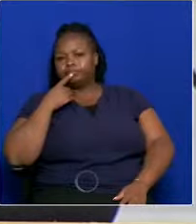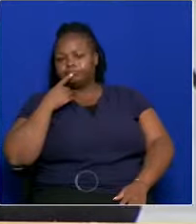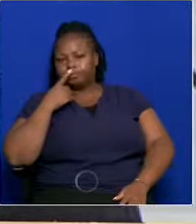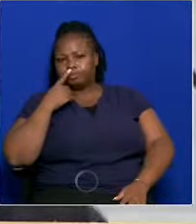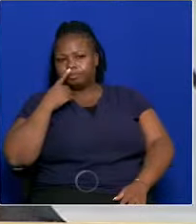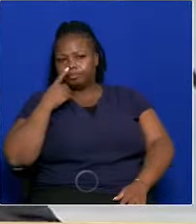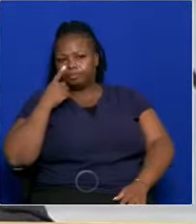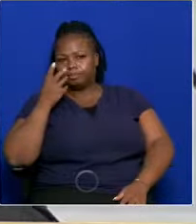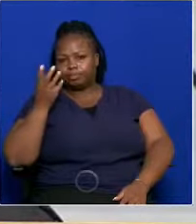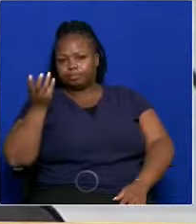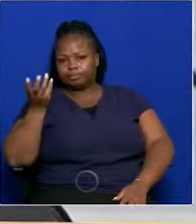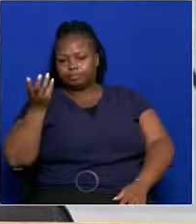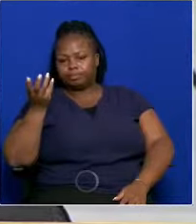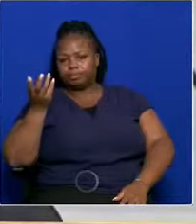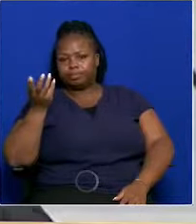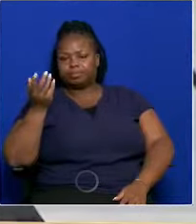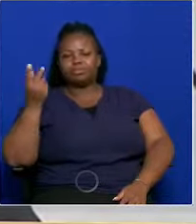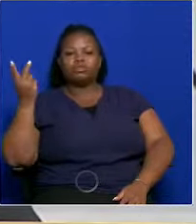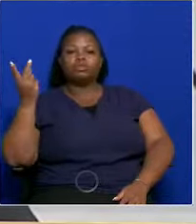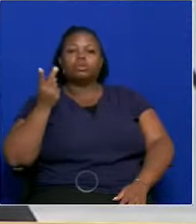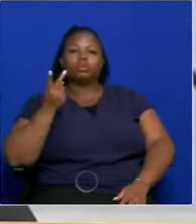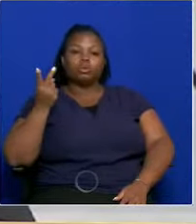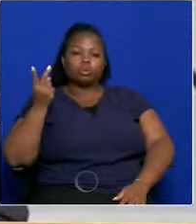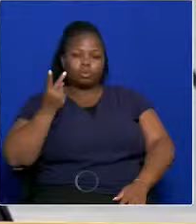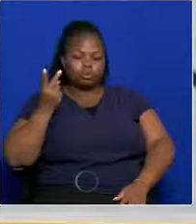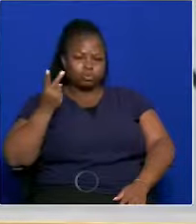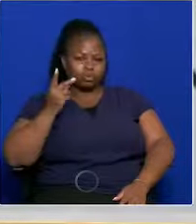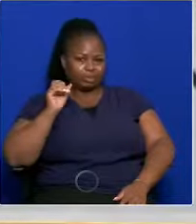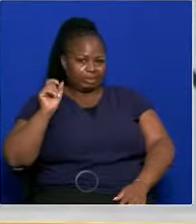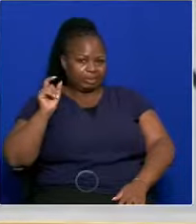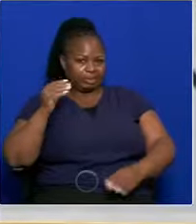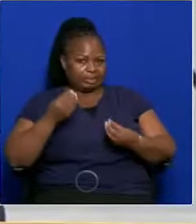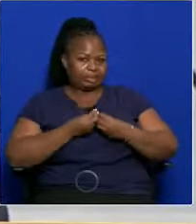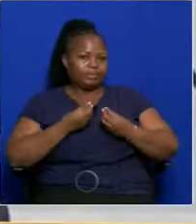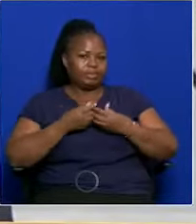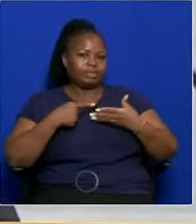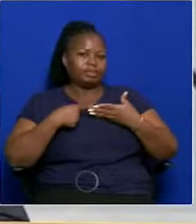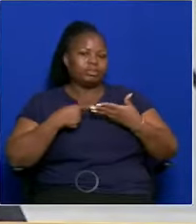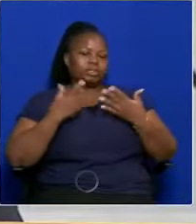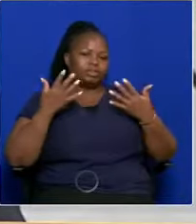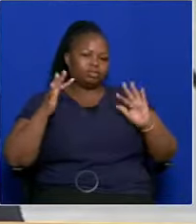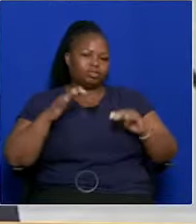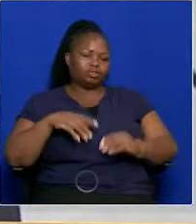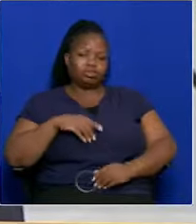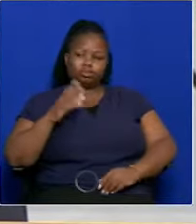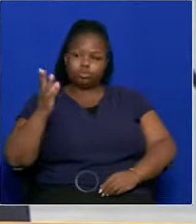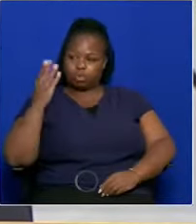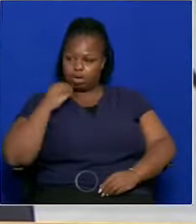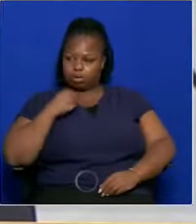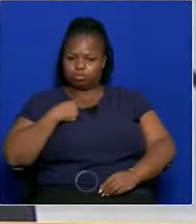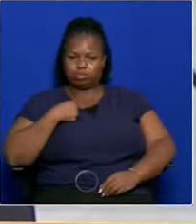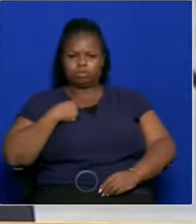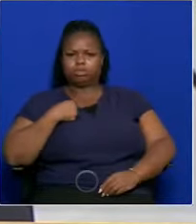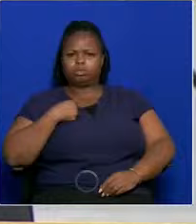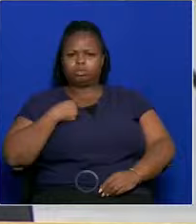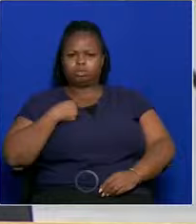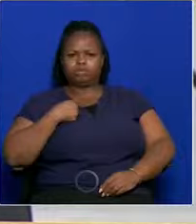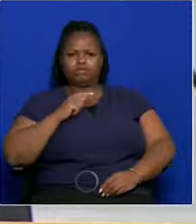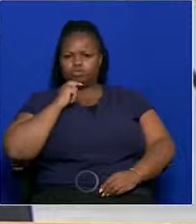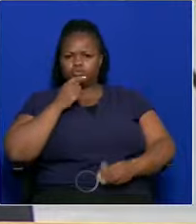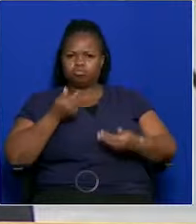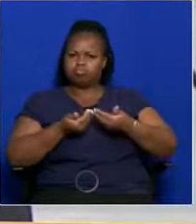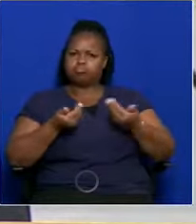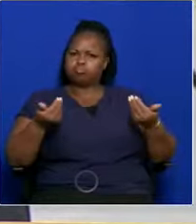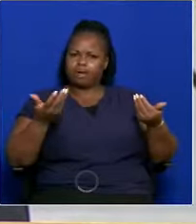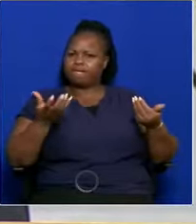it was also something which was discussed. You asked me a question, was there a division? It's part